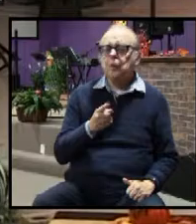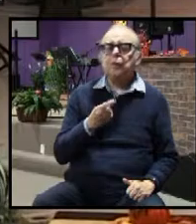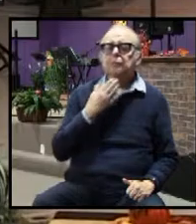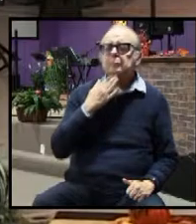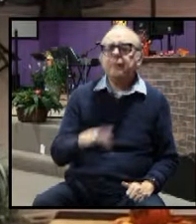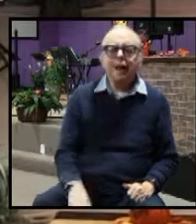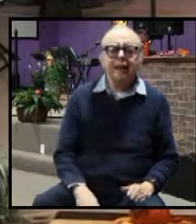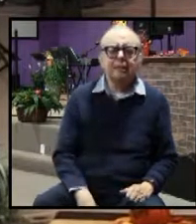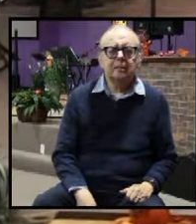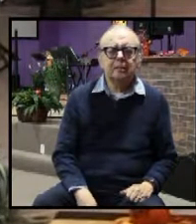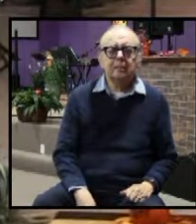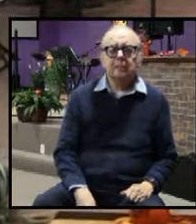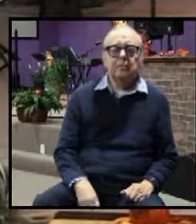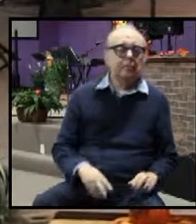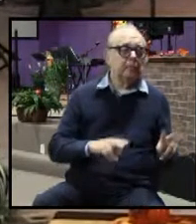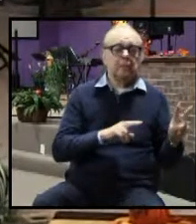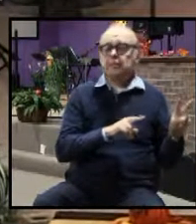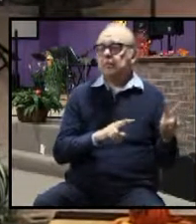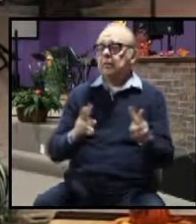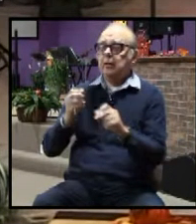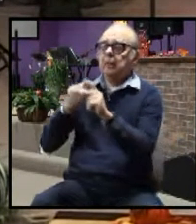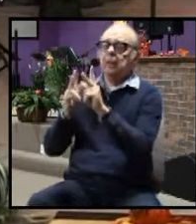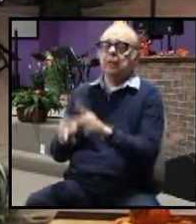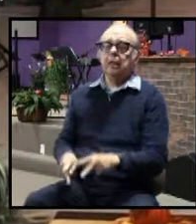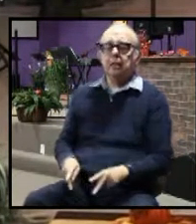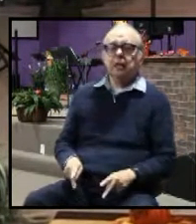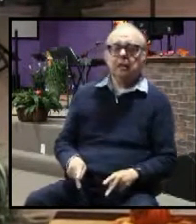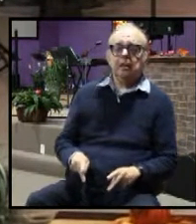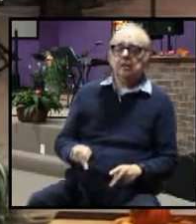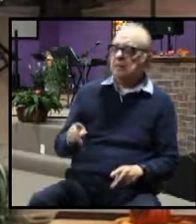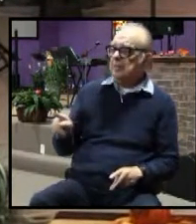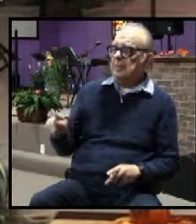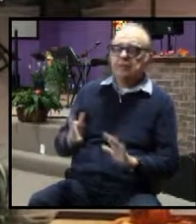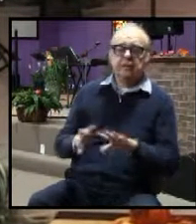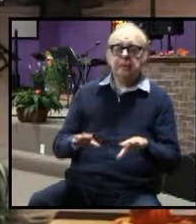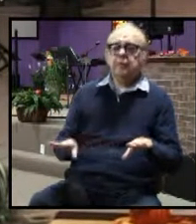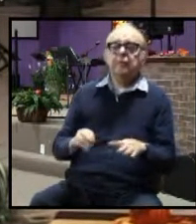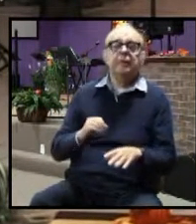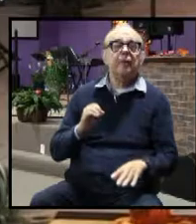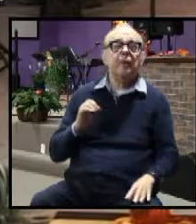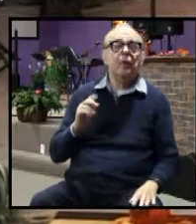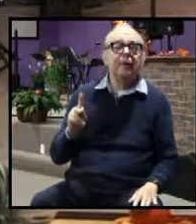bad? I look around at everybody else and they seem to be doing okay.